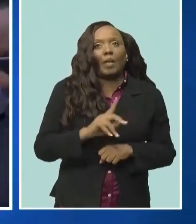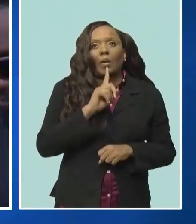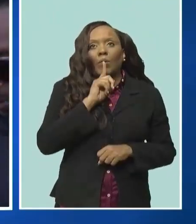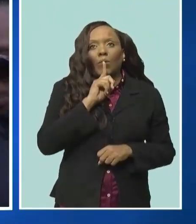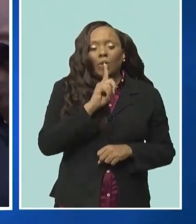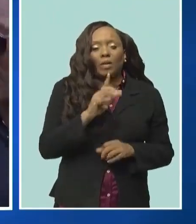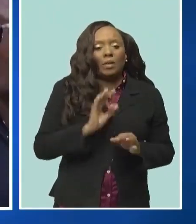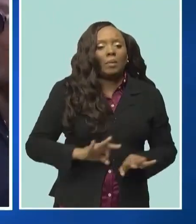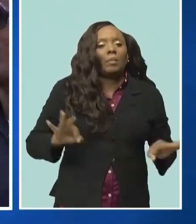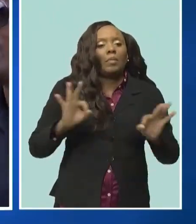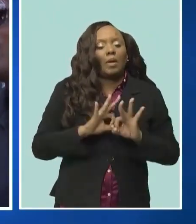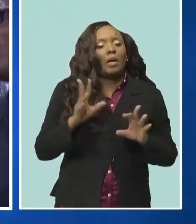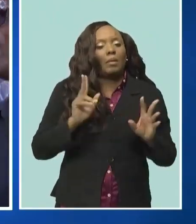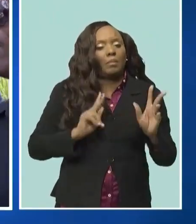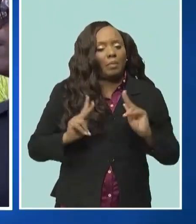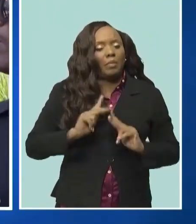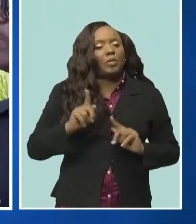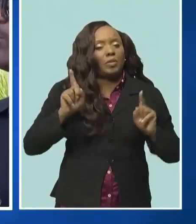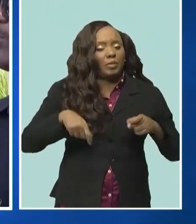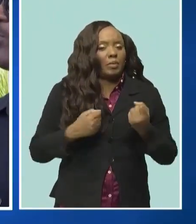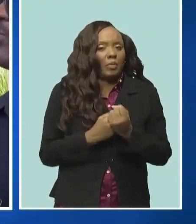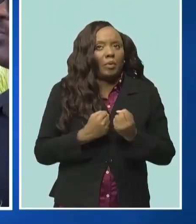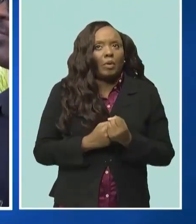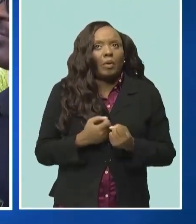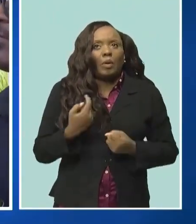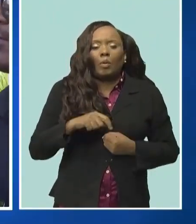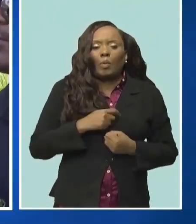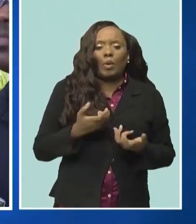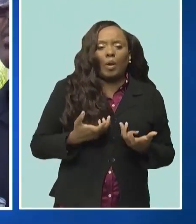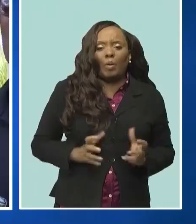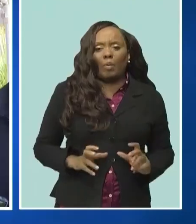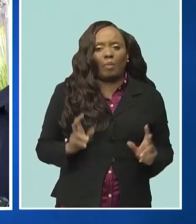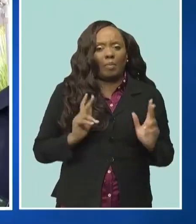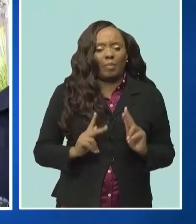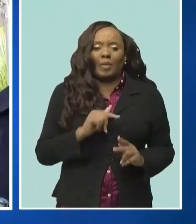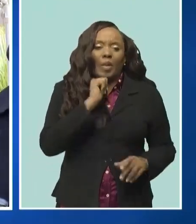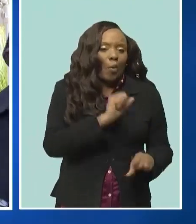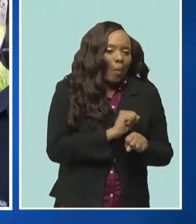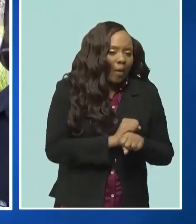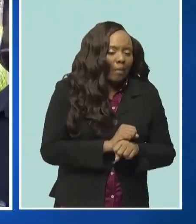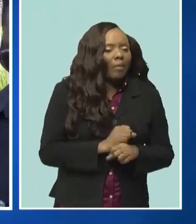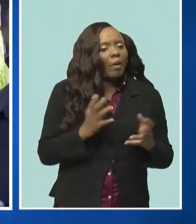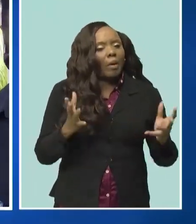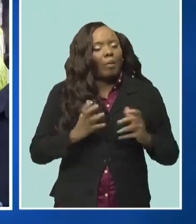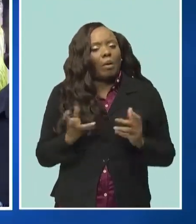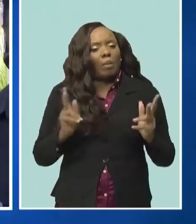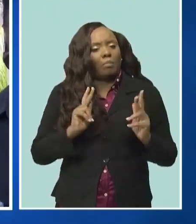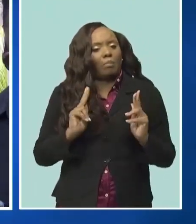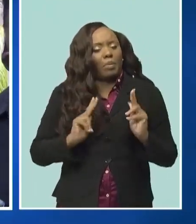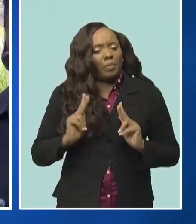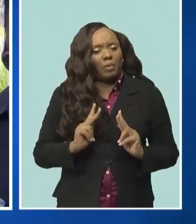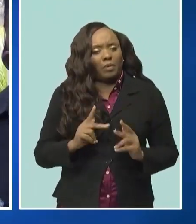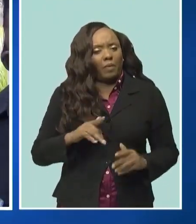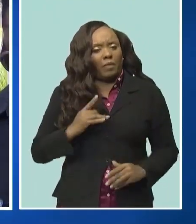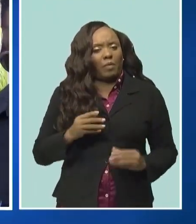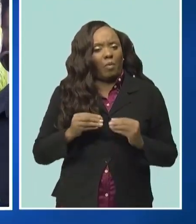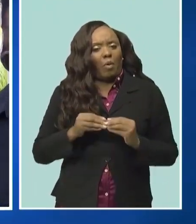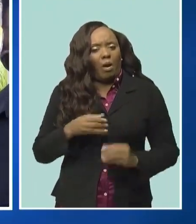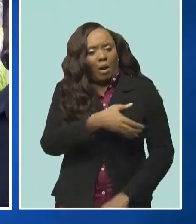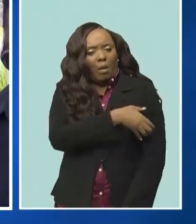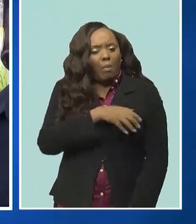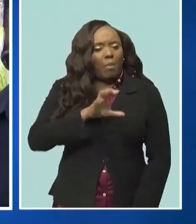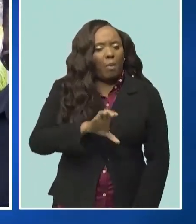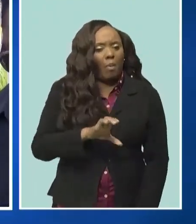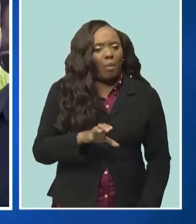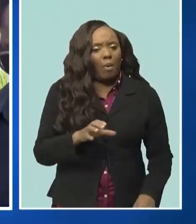model that needs to be supported because we're not trying to take food out of anybody's mouth, but rather to empower ordinary Barbadians to be able to make